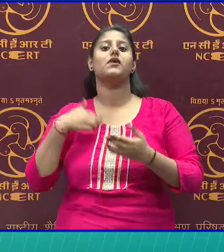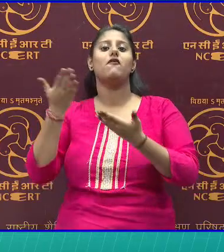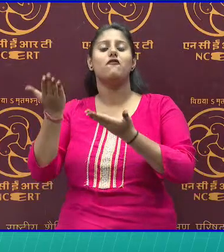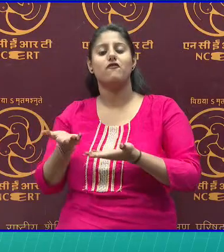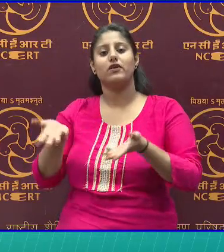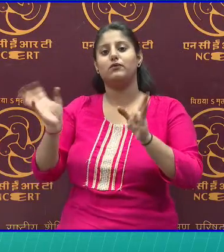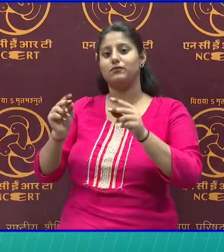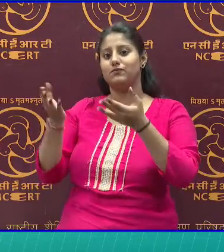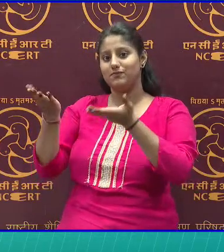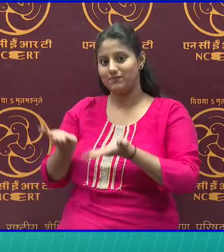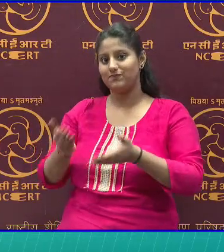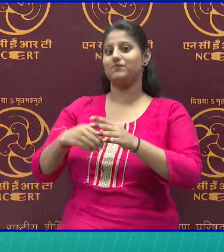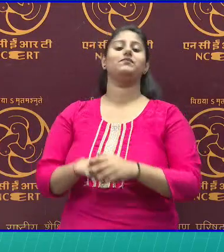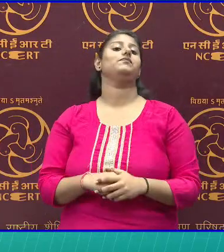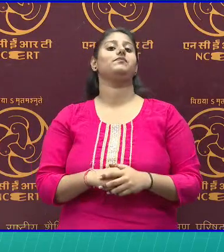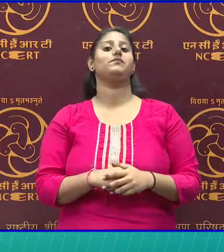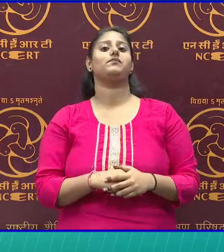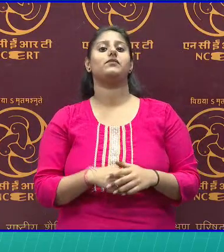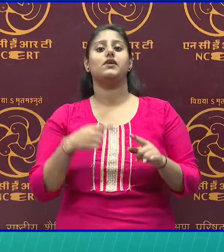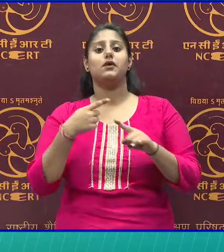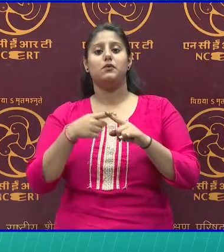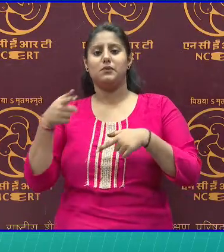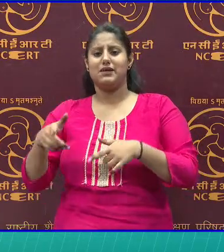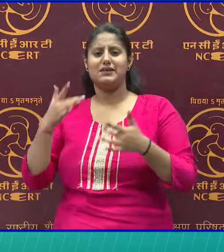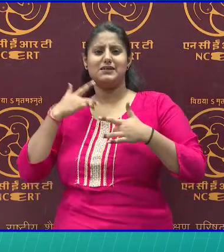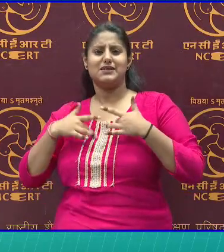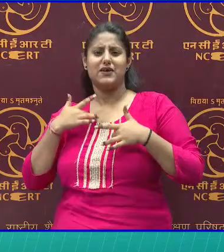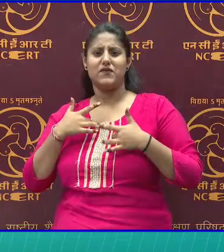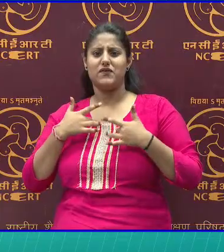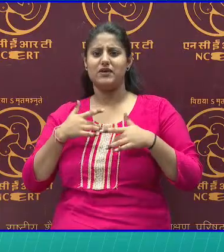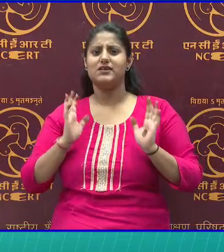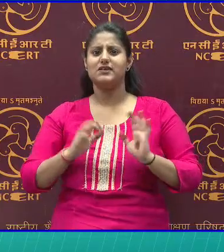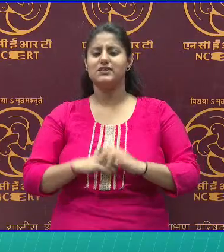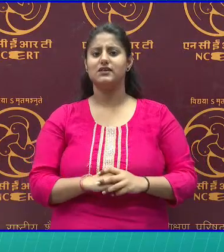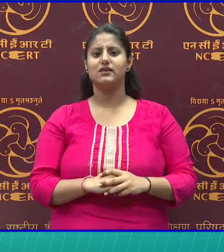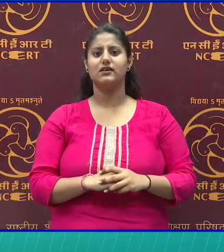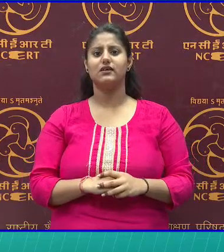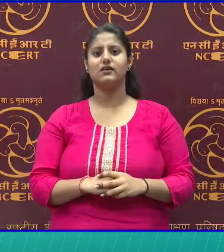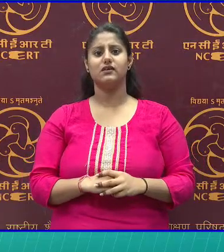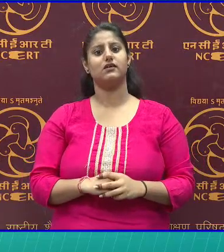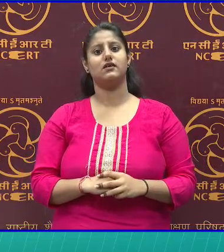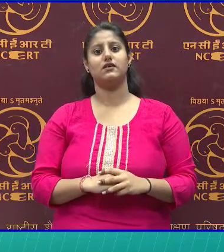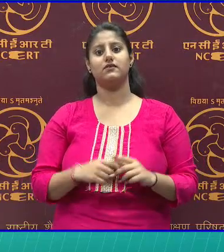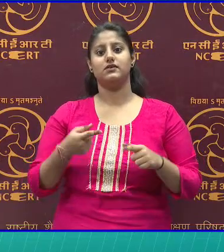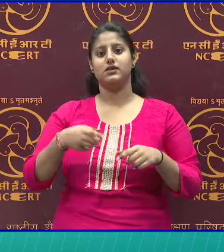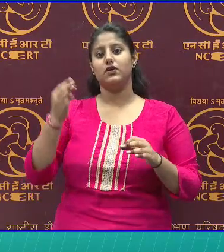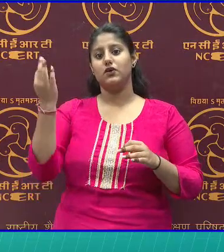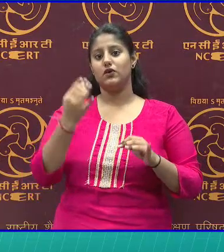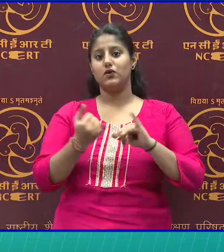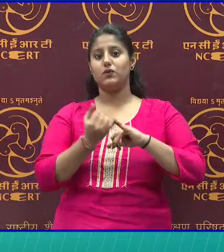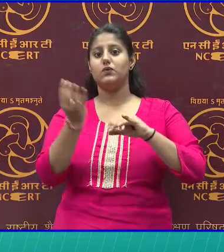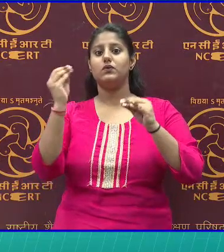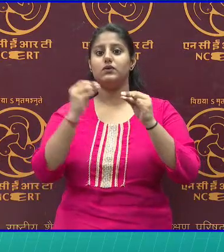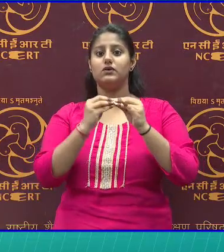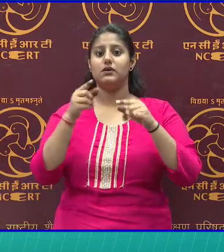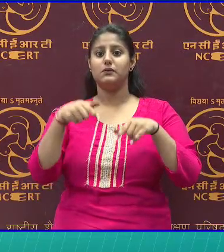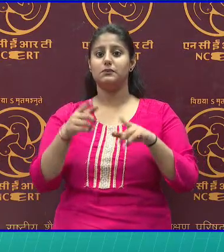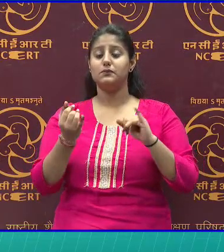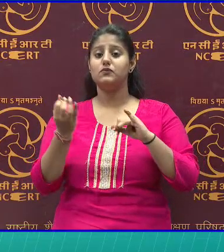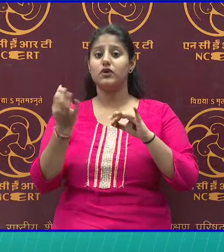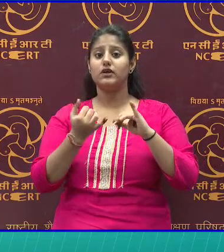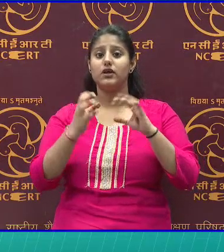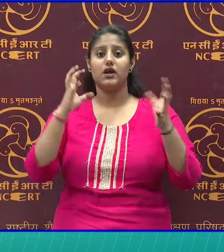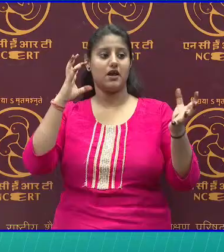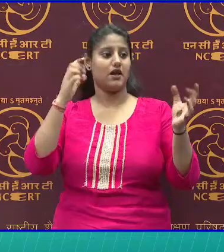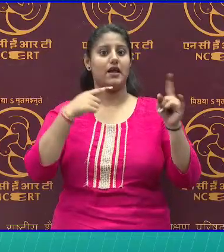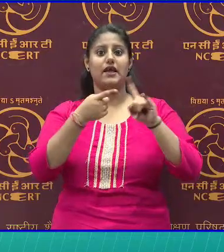ma'am. And it is very interesting that this is a new subject. It used to be called